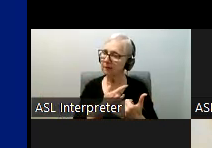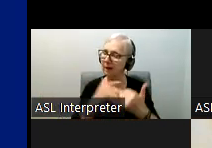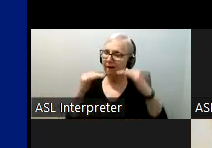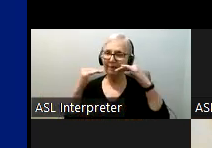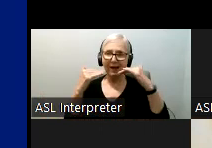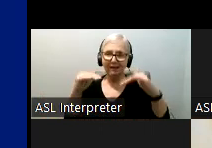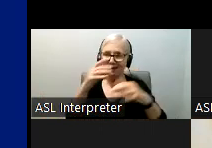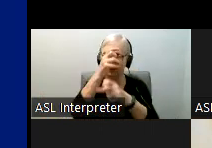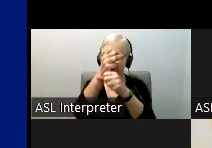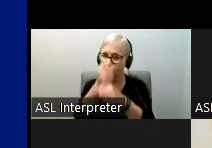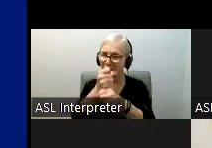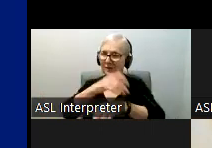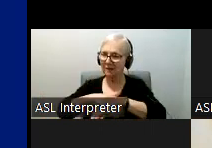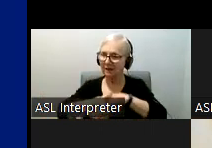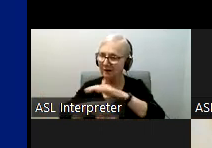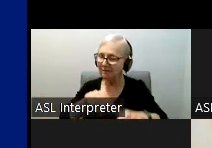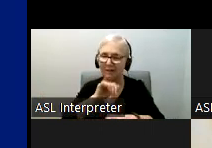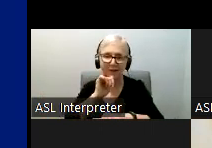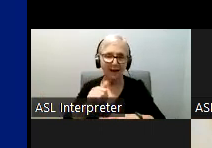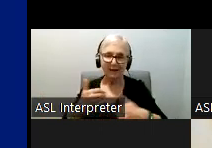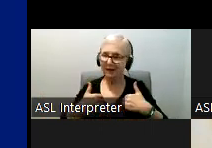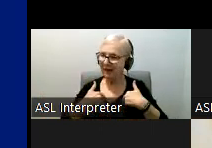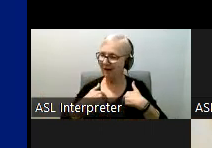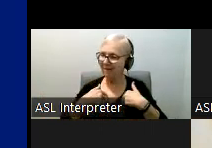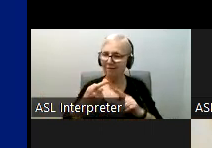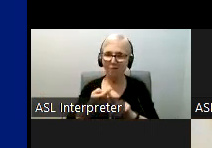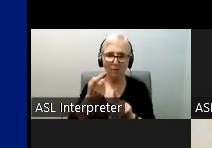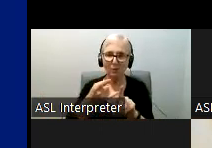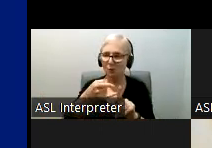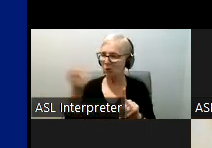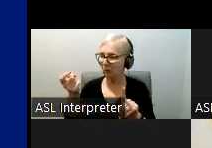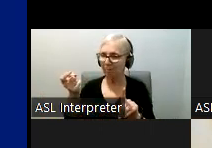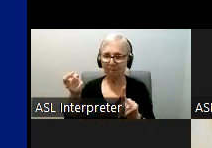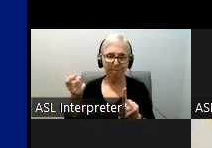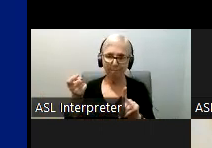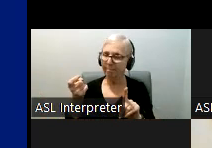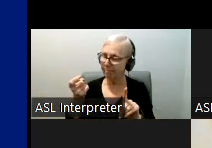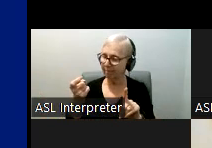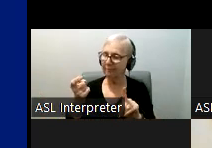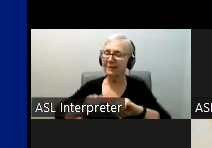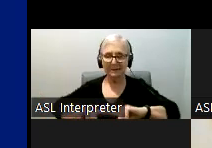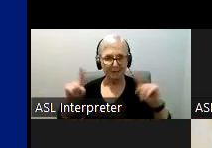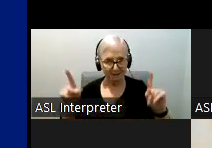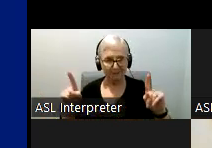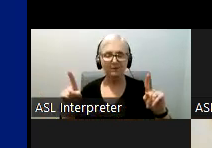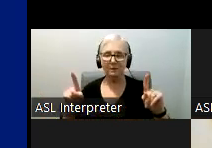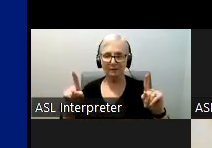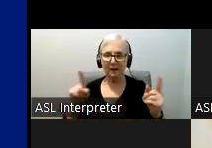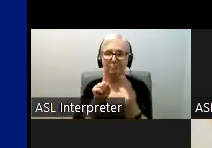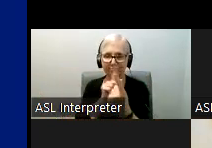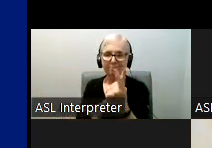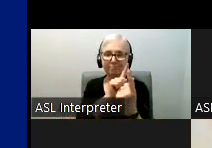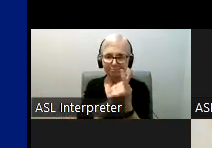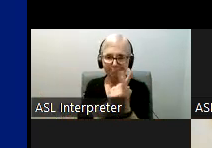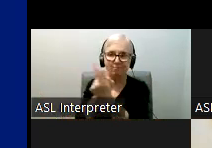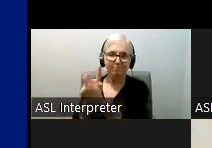trust and comfort with you that I didn't have just from a Zoom call. And that makes the difference as we're tackling with some really